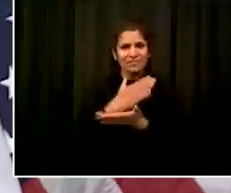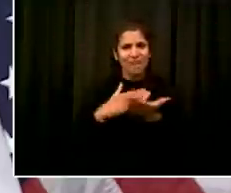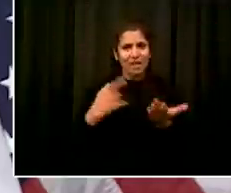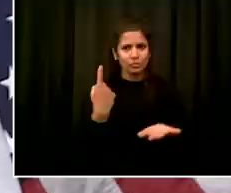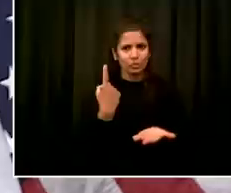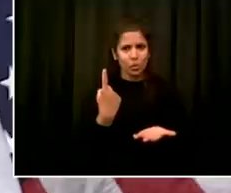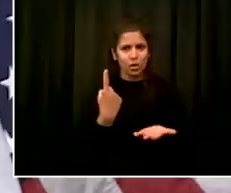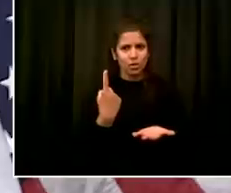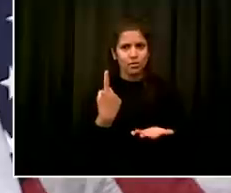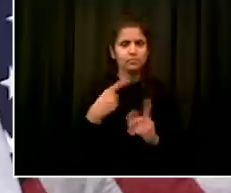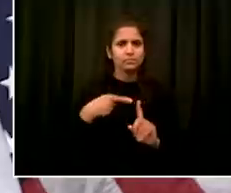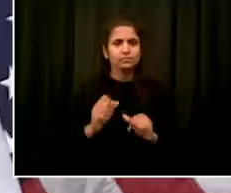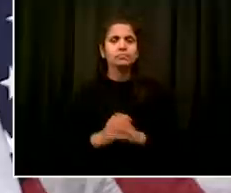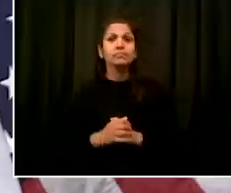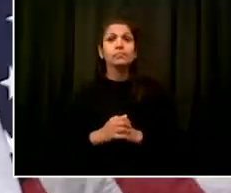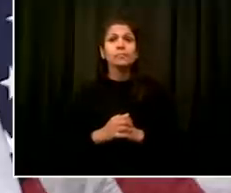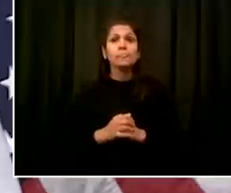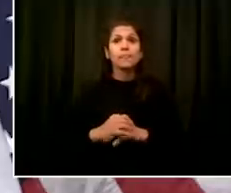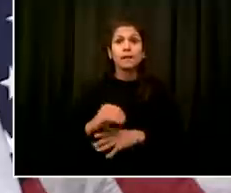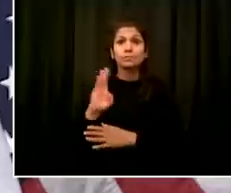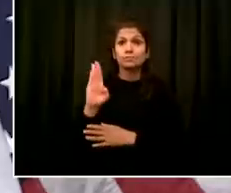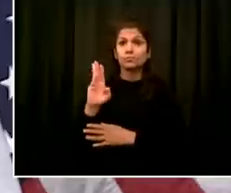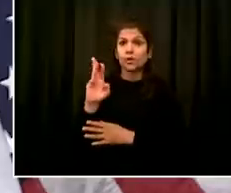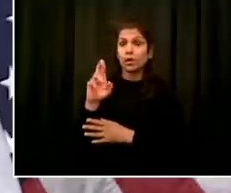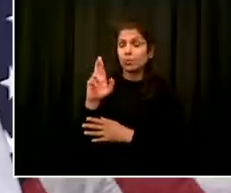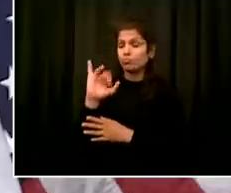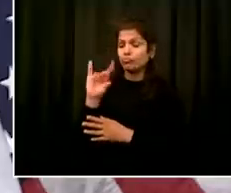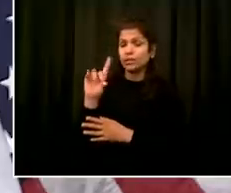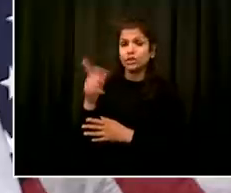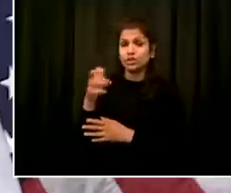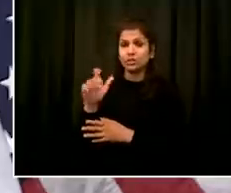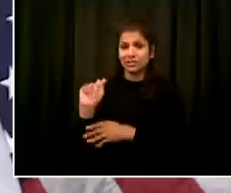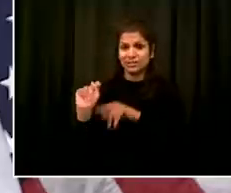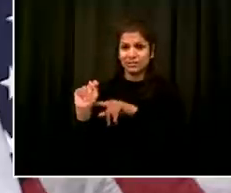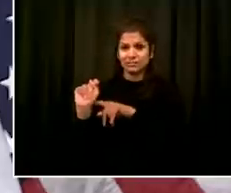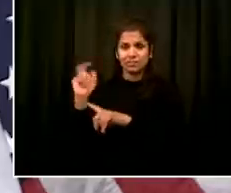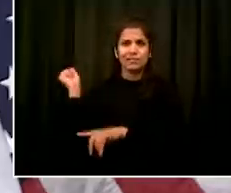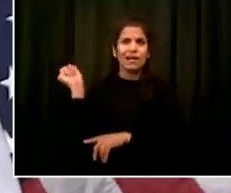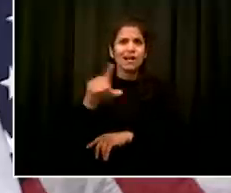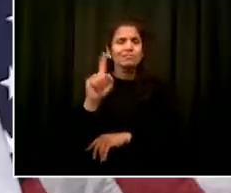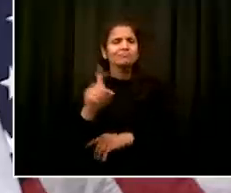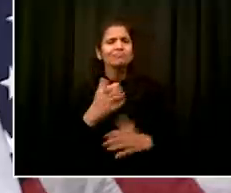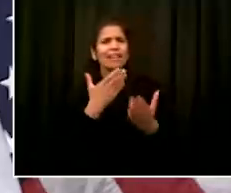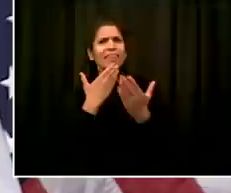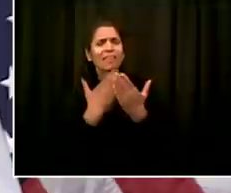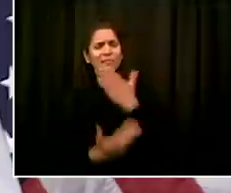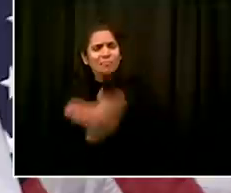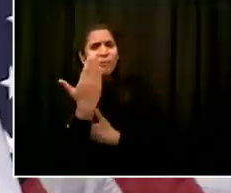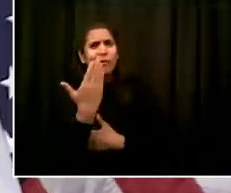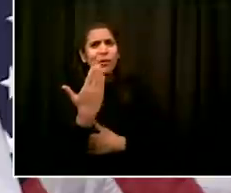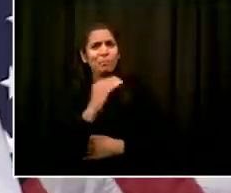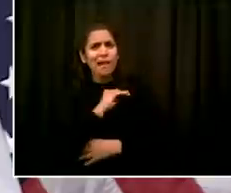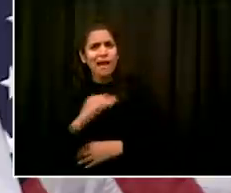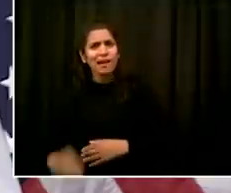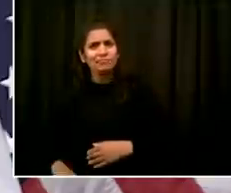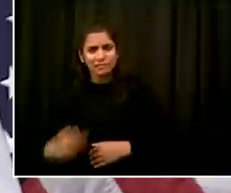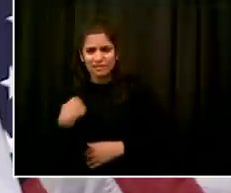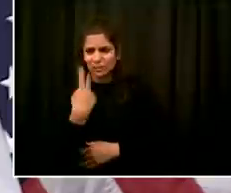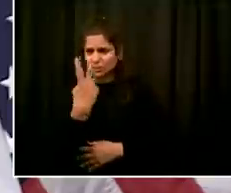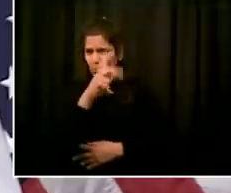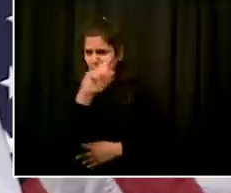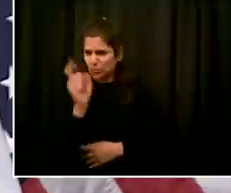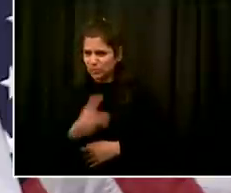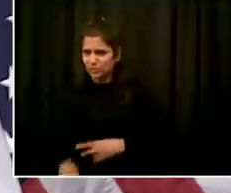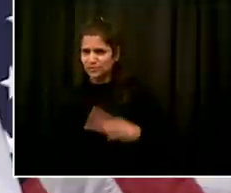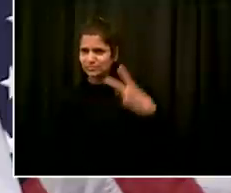Good morning, Mr. Mayor. Two questions for you and for Commissioner Shea. First, we saw a lot of videos